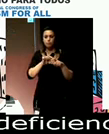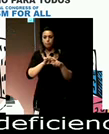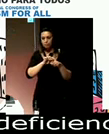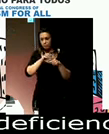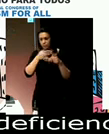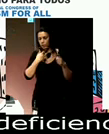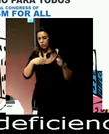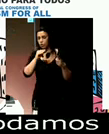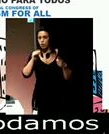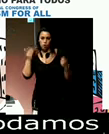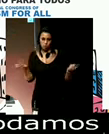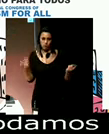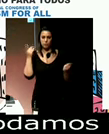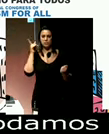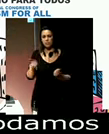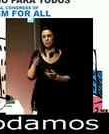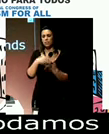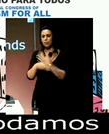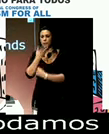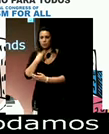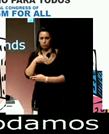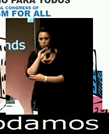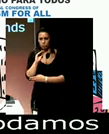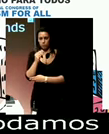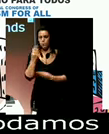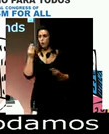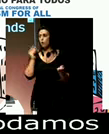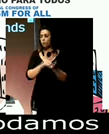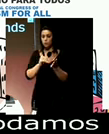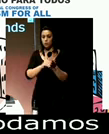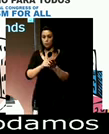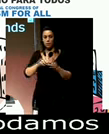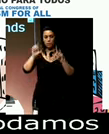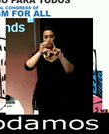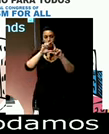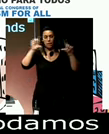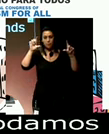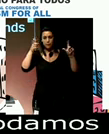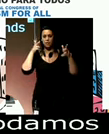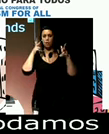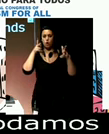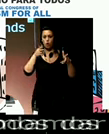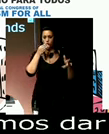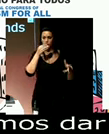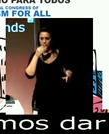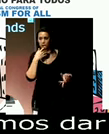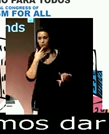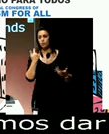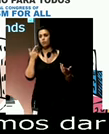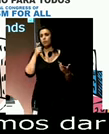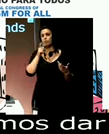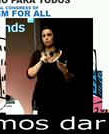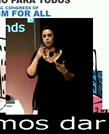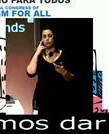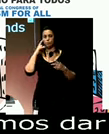of the kinds of accessibility and the kind of disabilities. Many times,